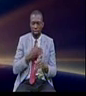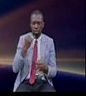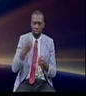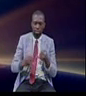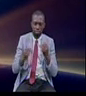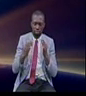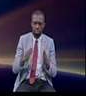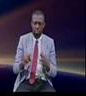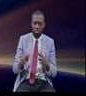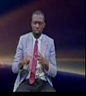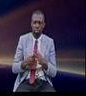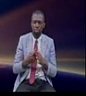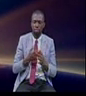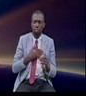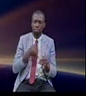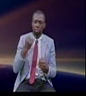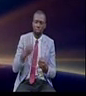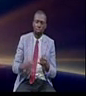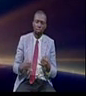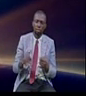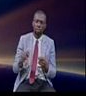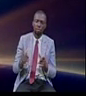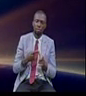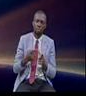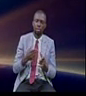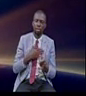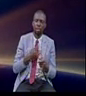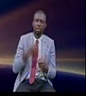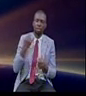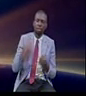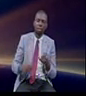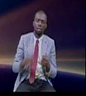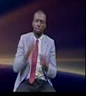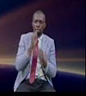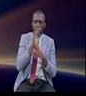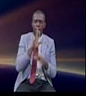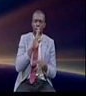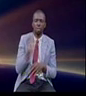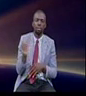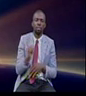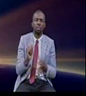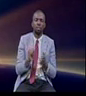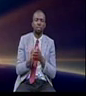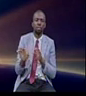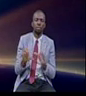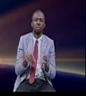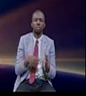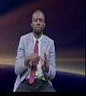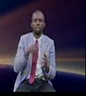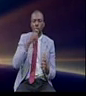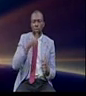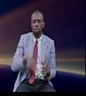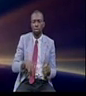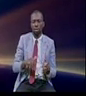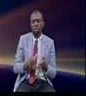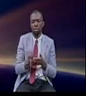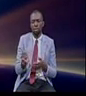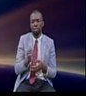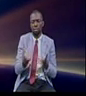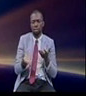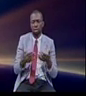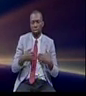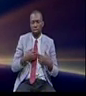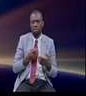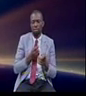end, the first and the last. Blessed are they that do his commandments, that they may have right to the tree of life, and